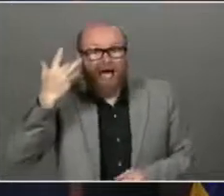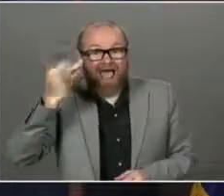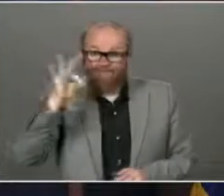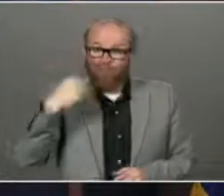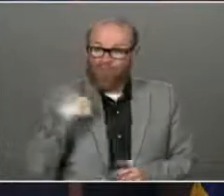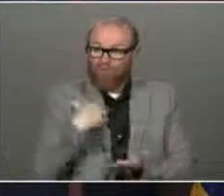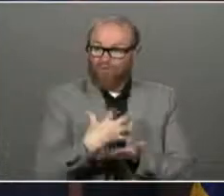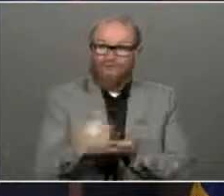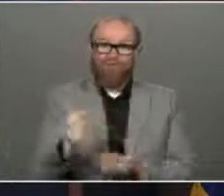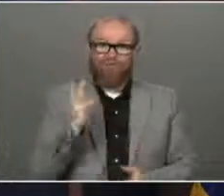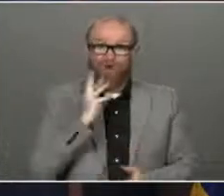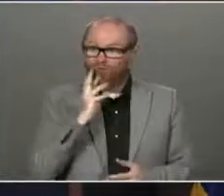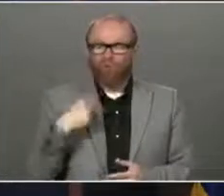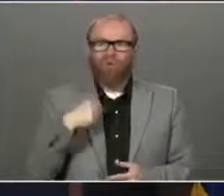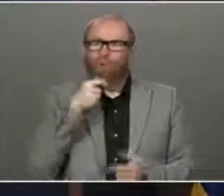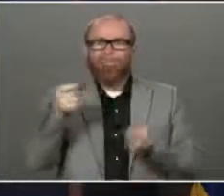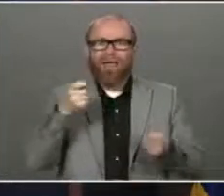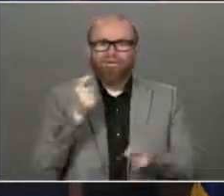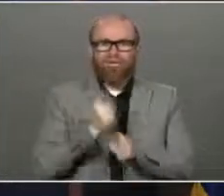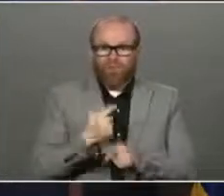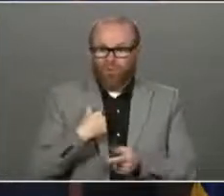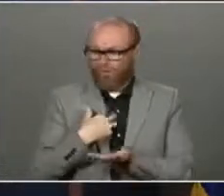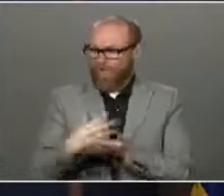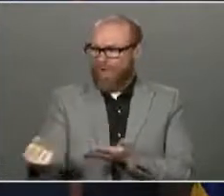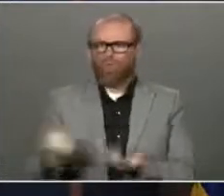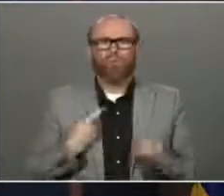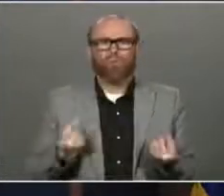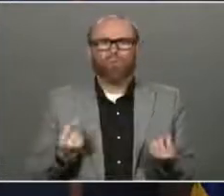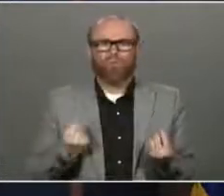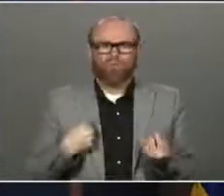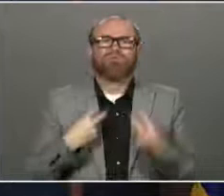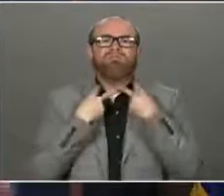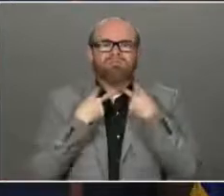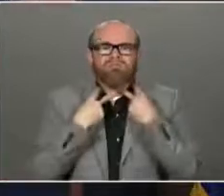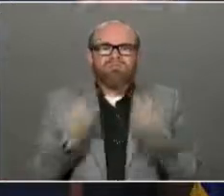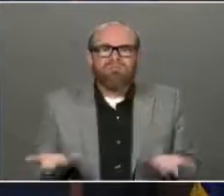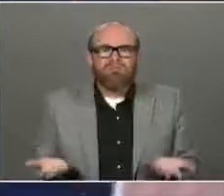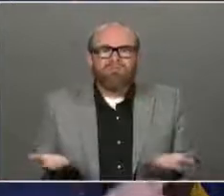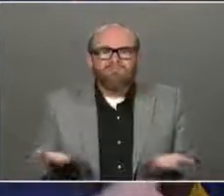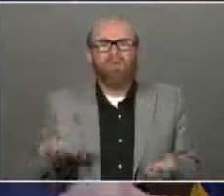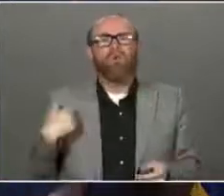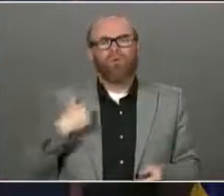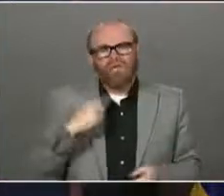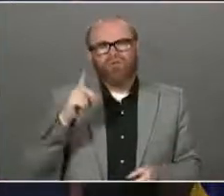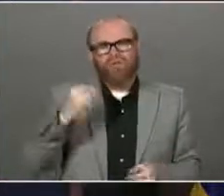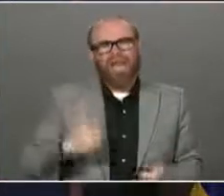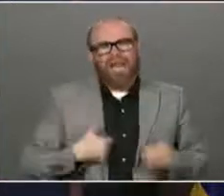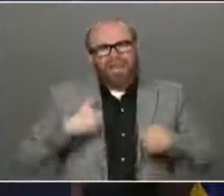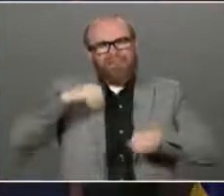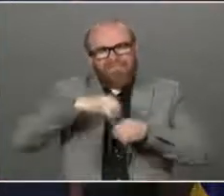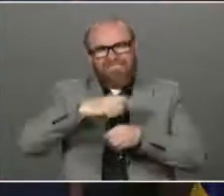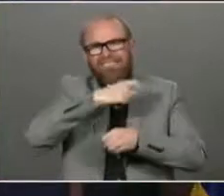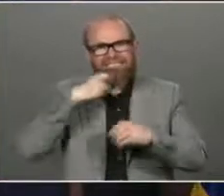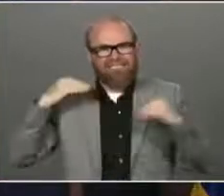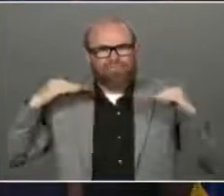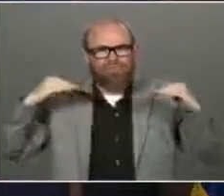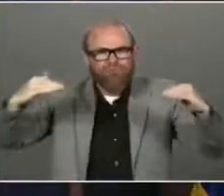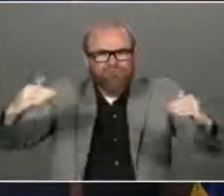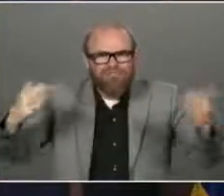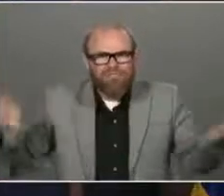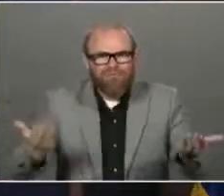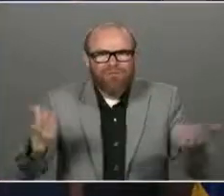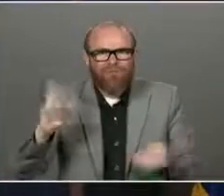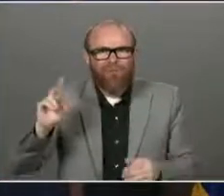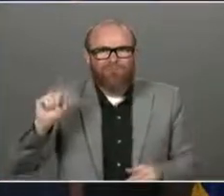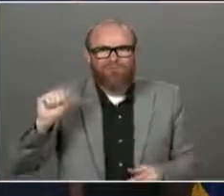don't manage our water. And the people of Utah know that. We live in a desert. They know. They can see the snowpack. They know those dry months